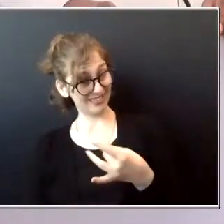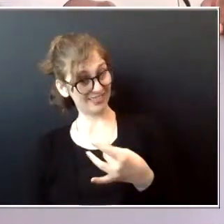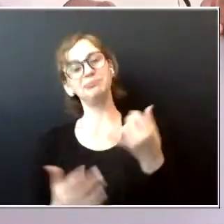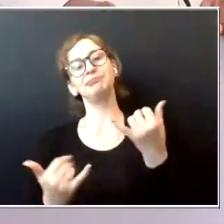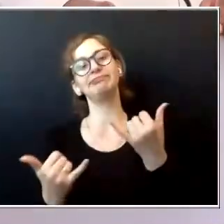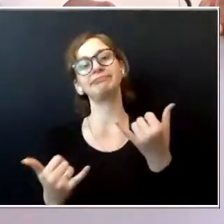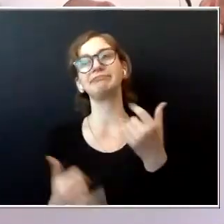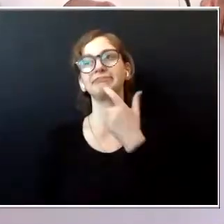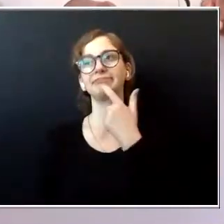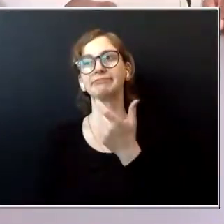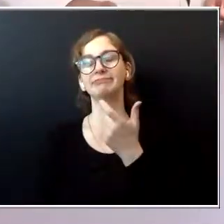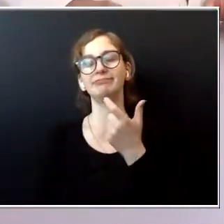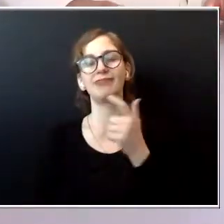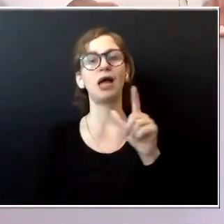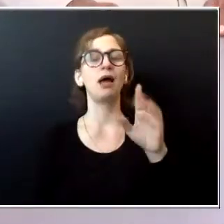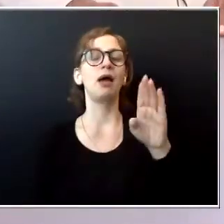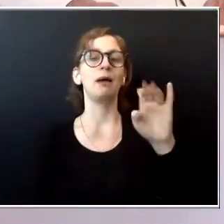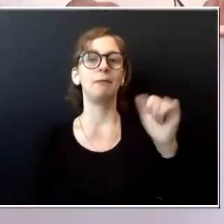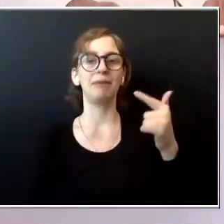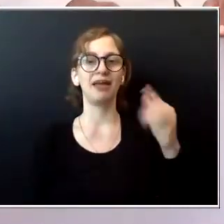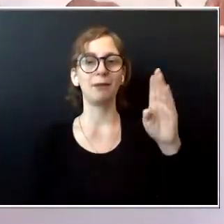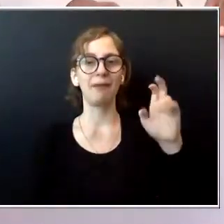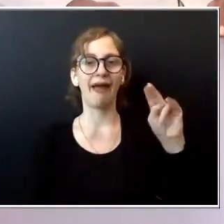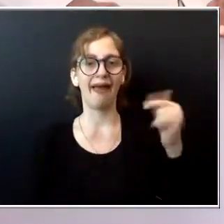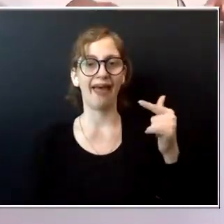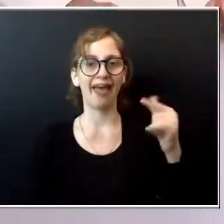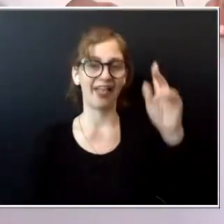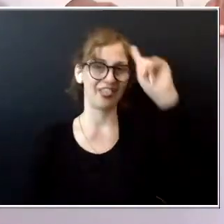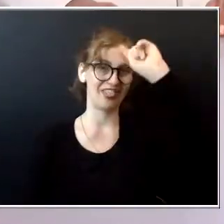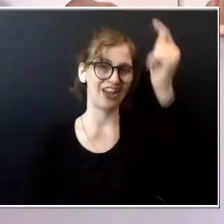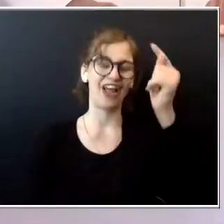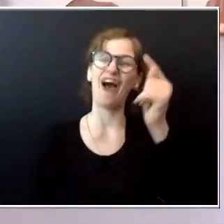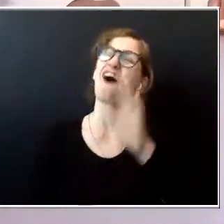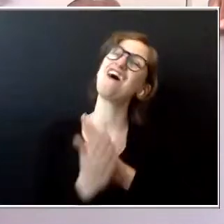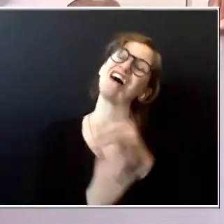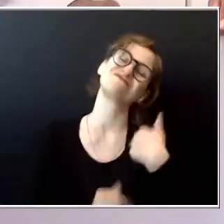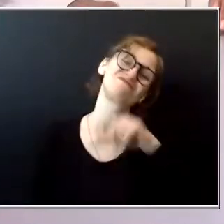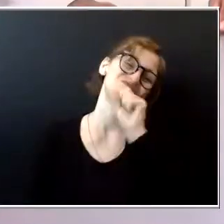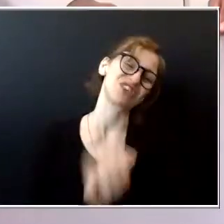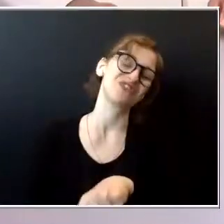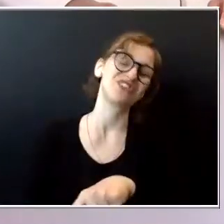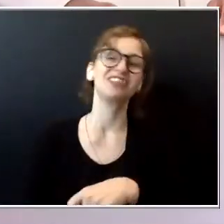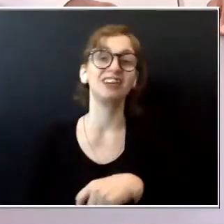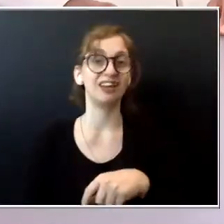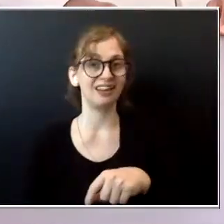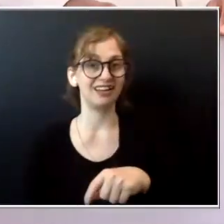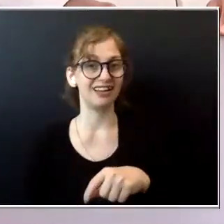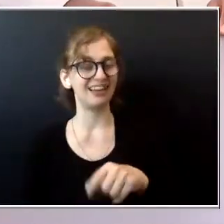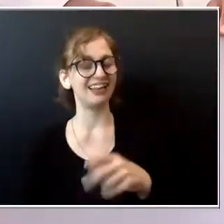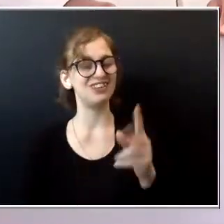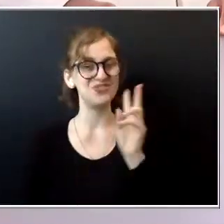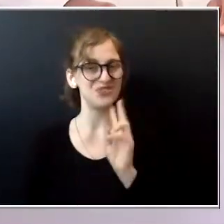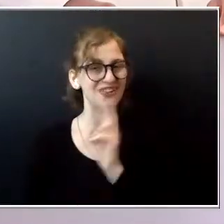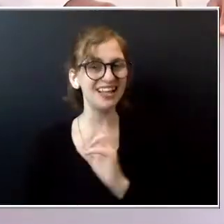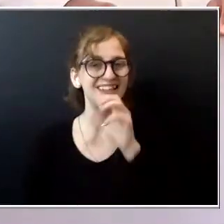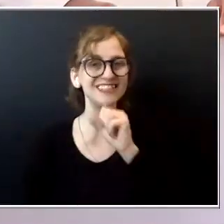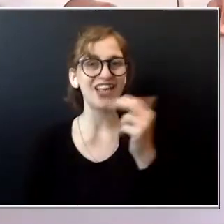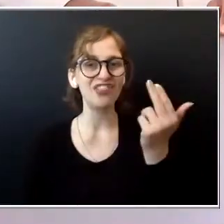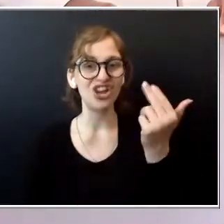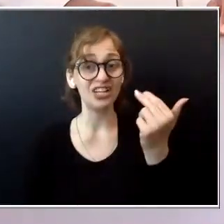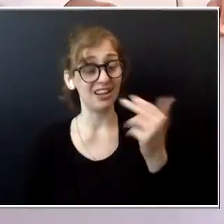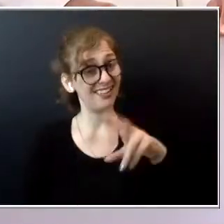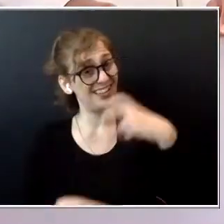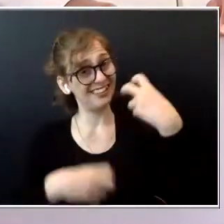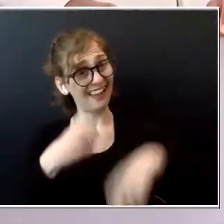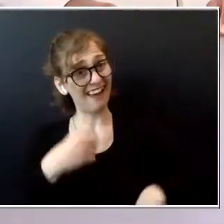Big Bang Theory. So oh, nice. I love the Big Bang Theory. And you have 13-year-old twins. 13 is a difficult age. What's it like